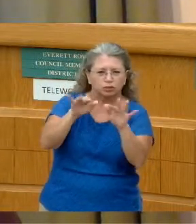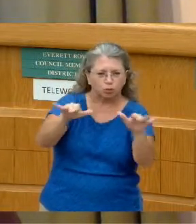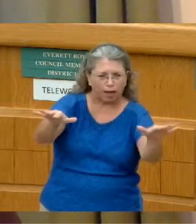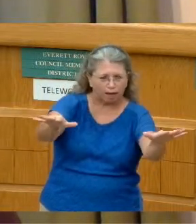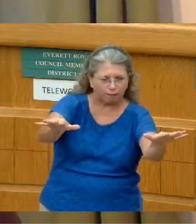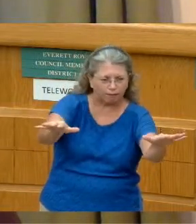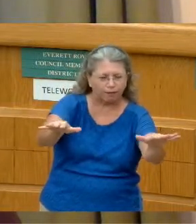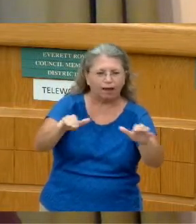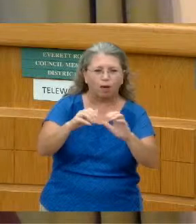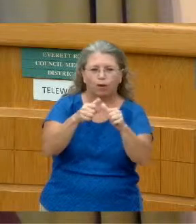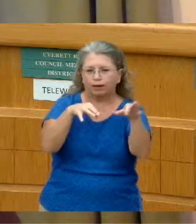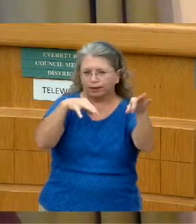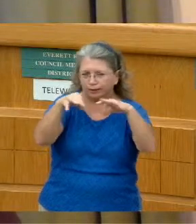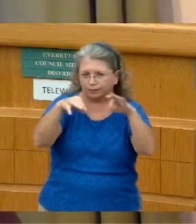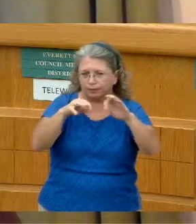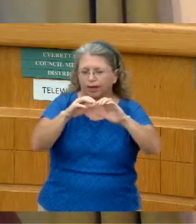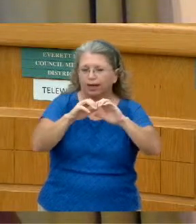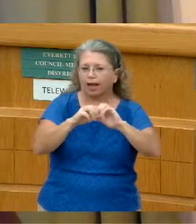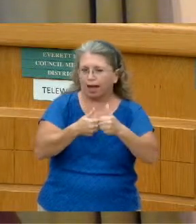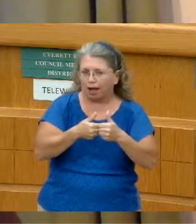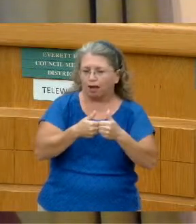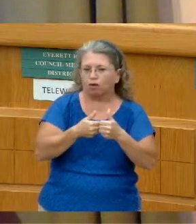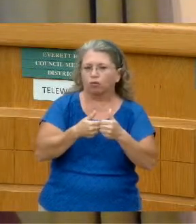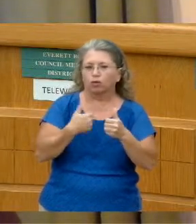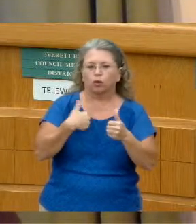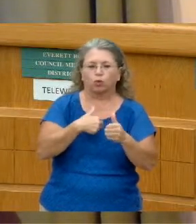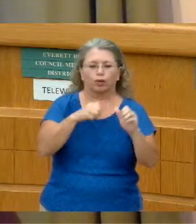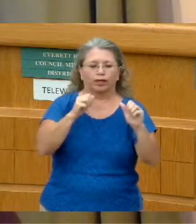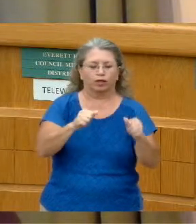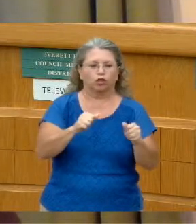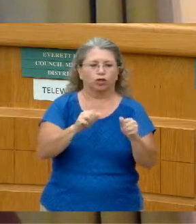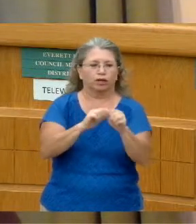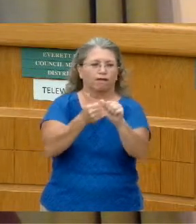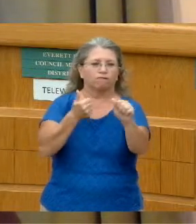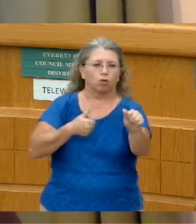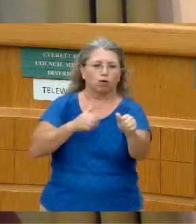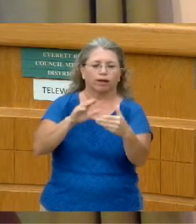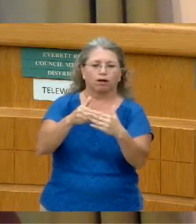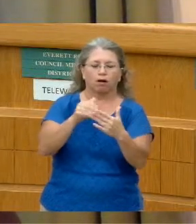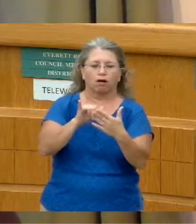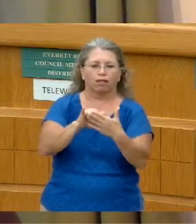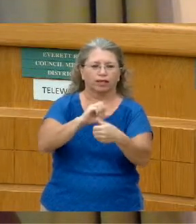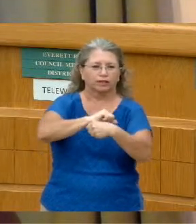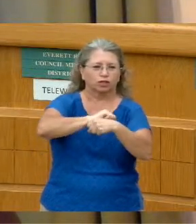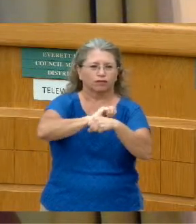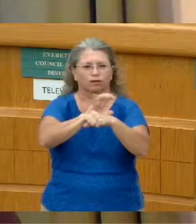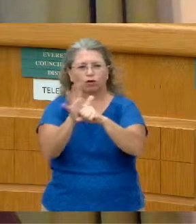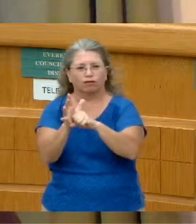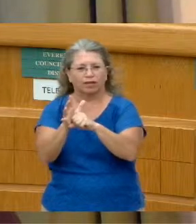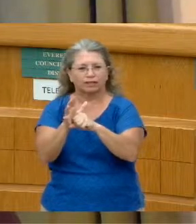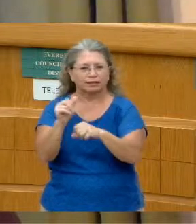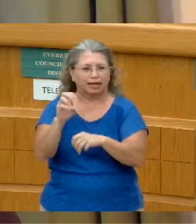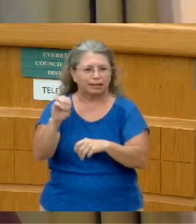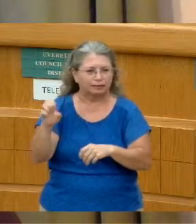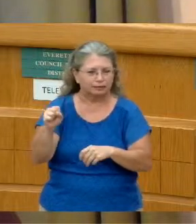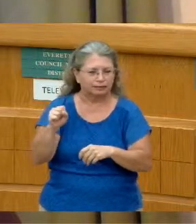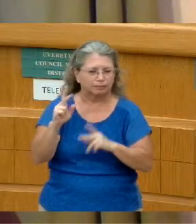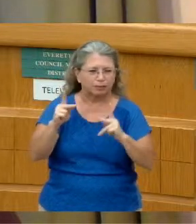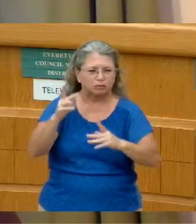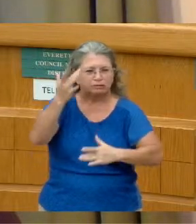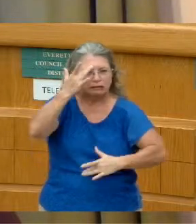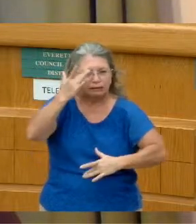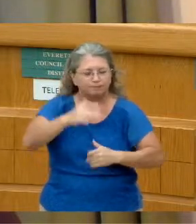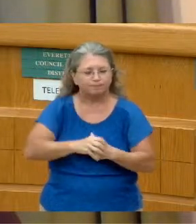spread and how it could have easily been avoided for all these COVID-19 cases. We currently